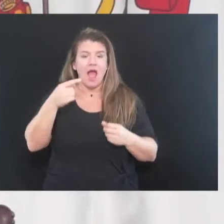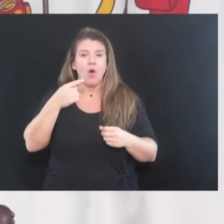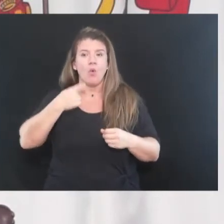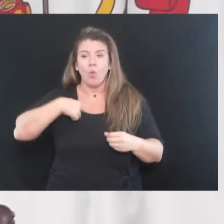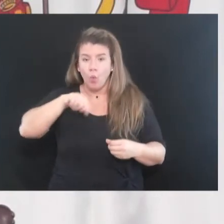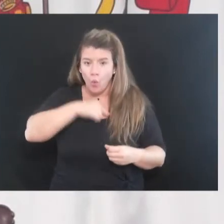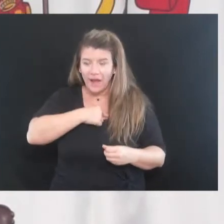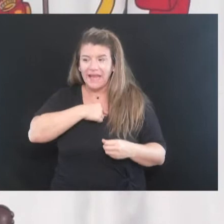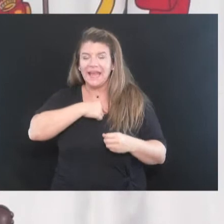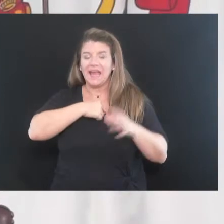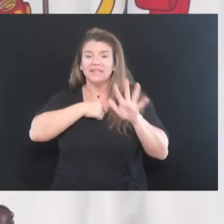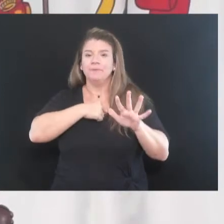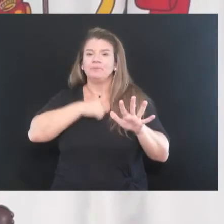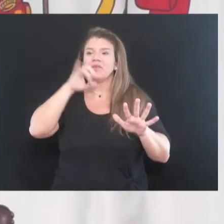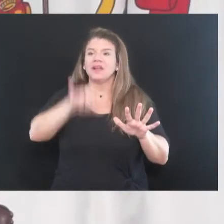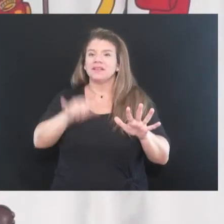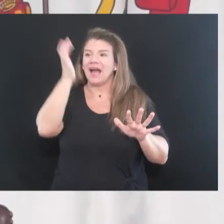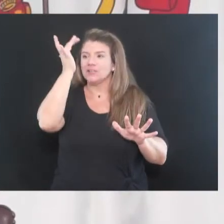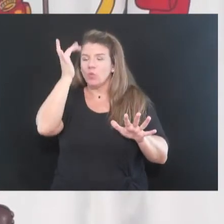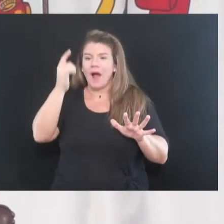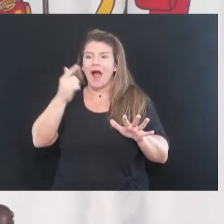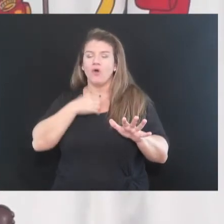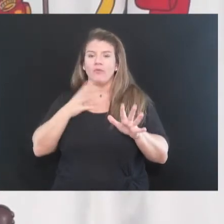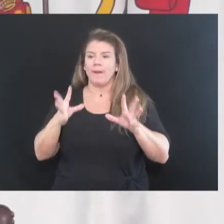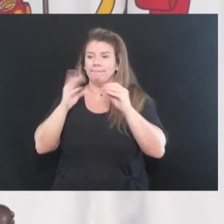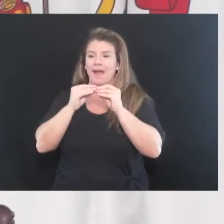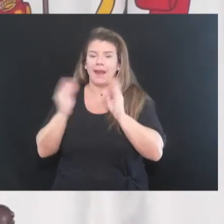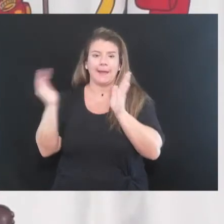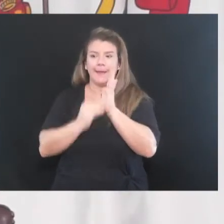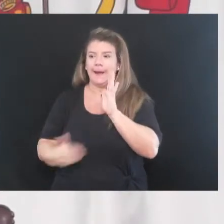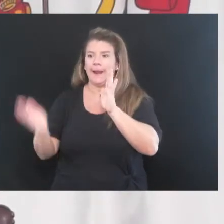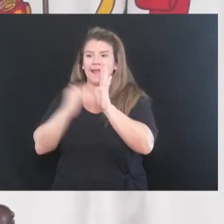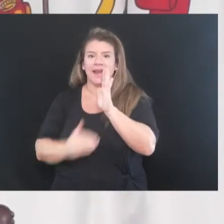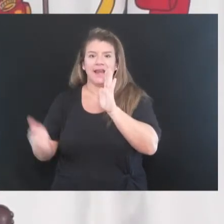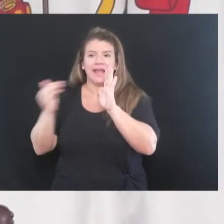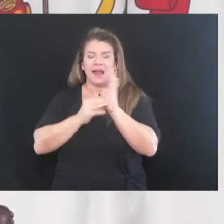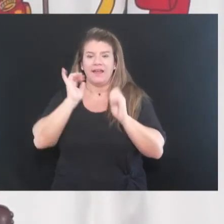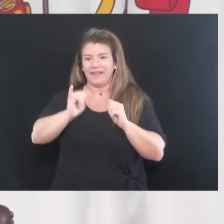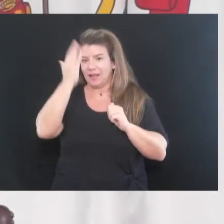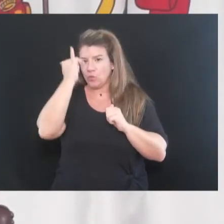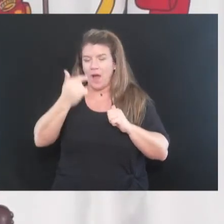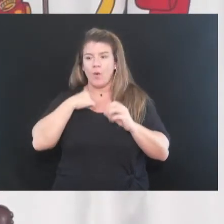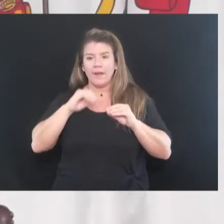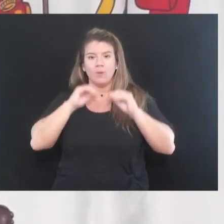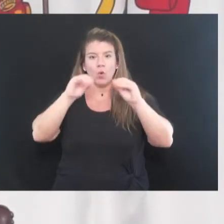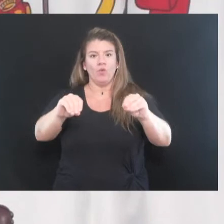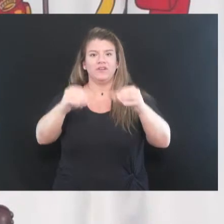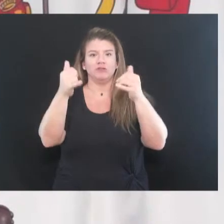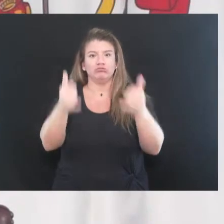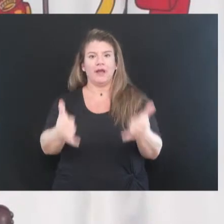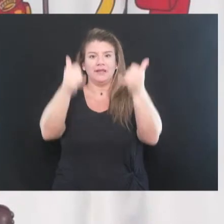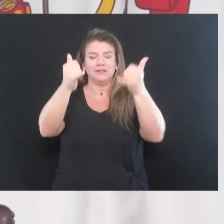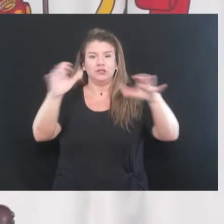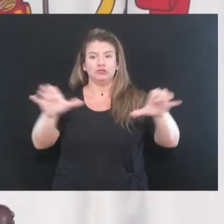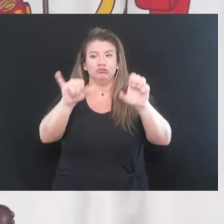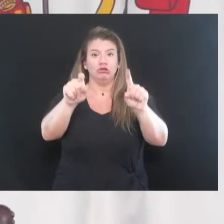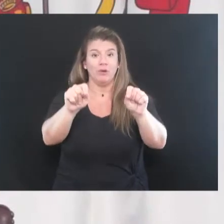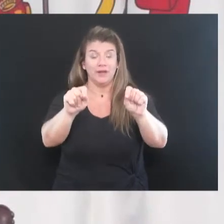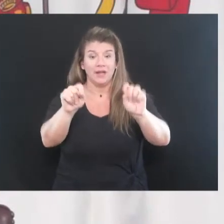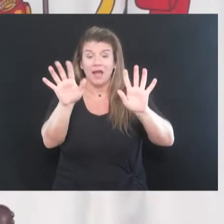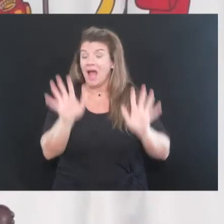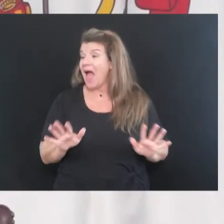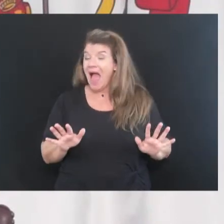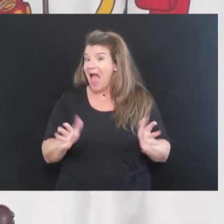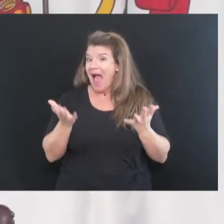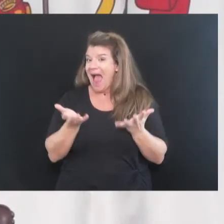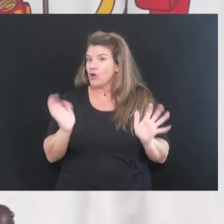absolutely. That's why we have met over and over and over. That's why we have moved today. Because God forbid we